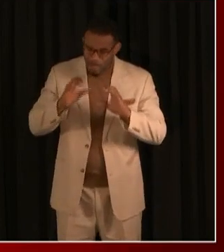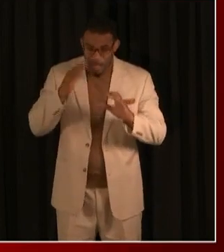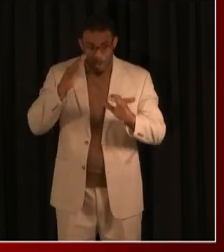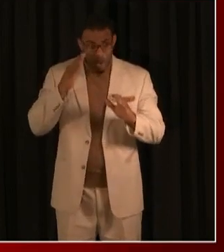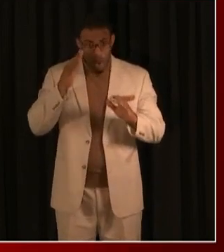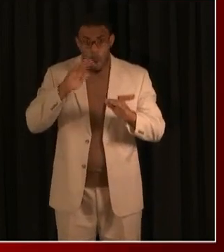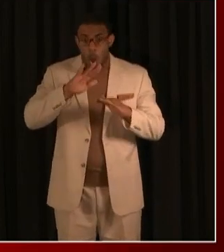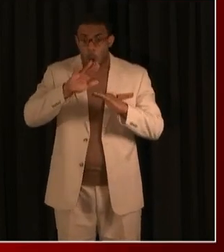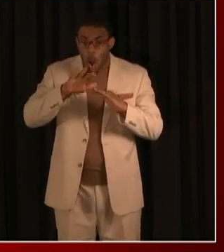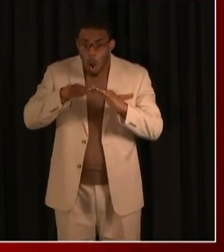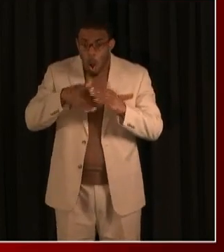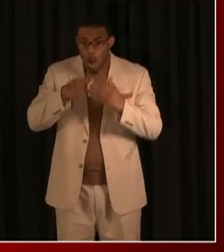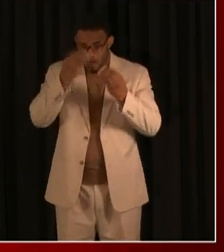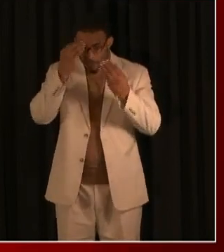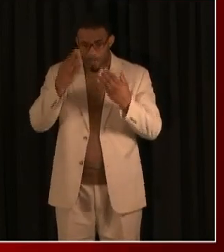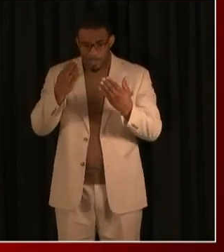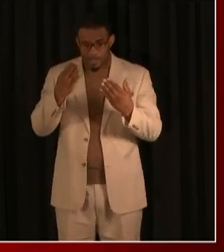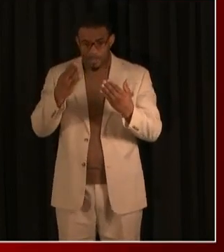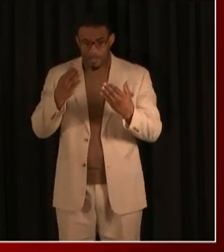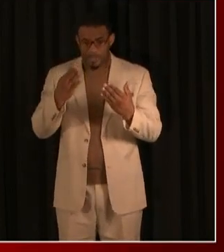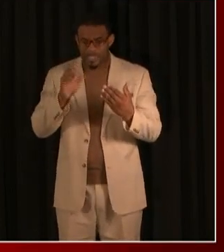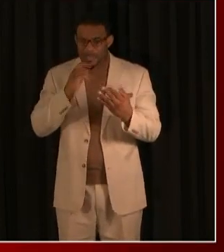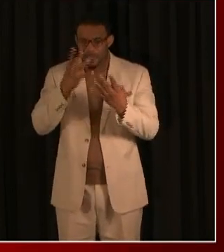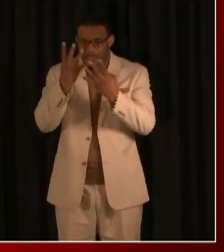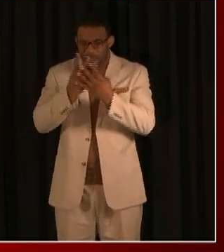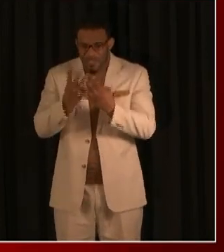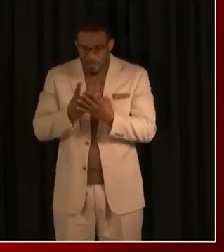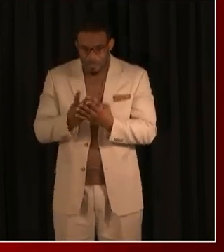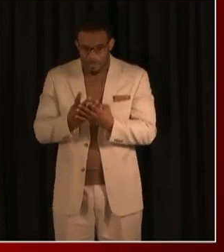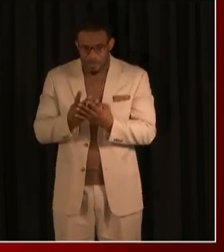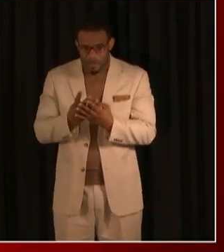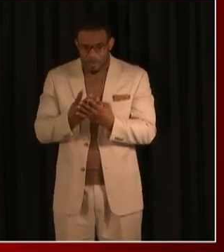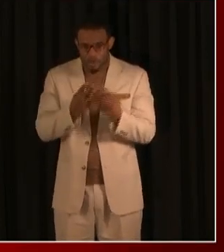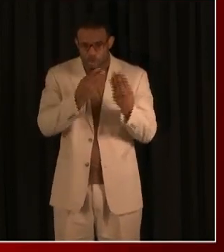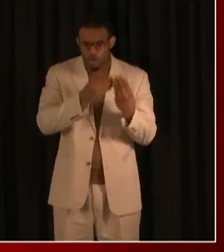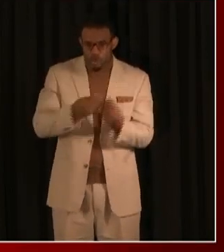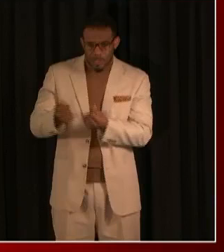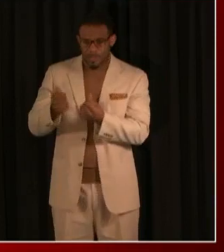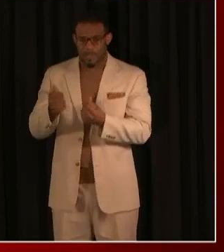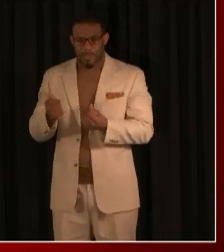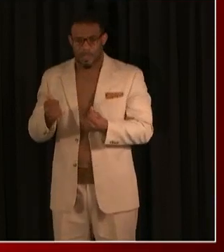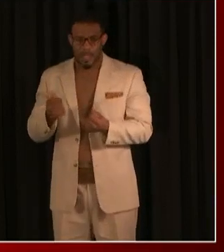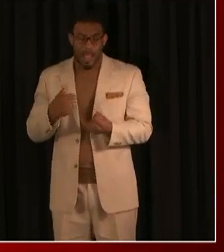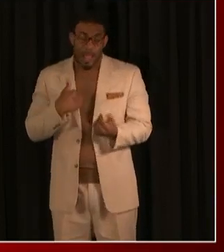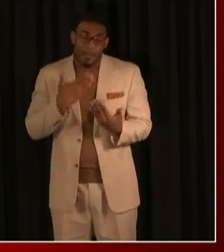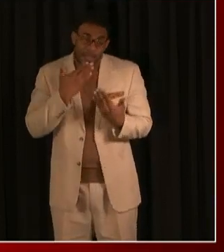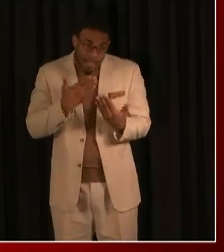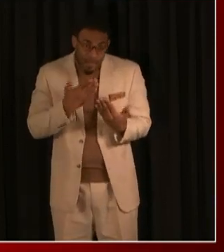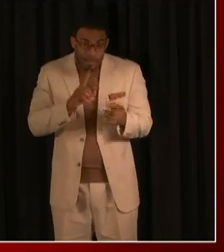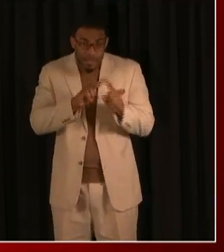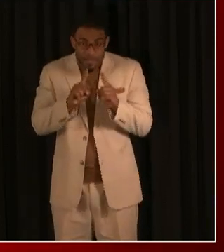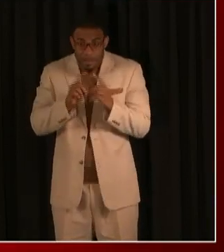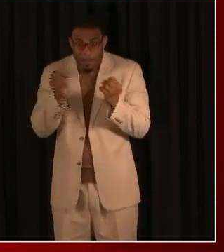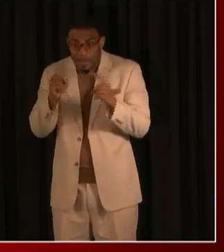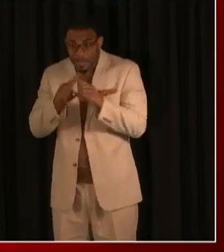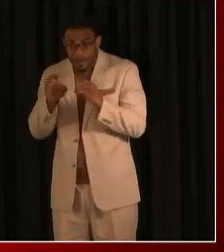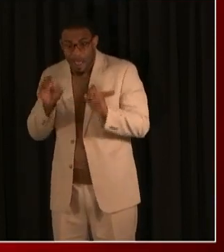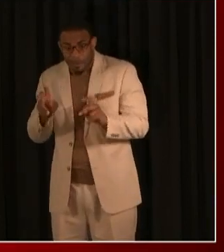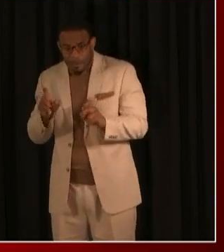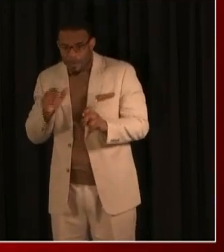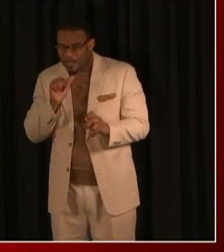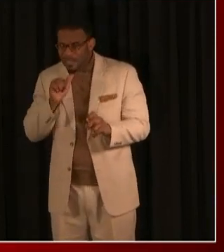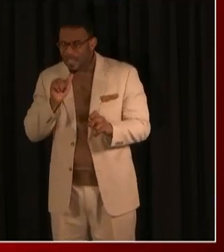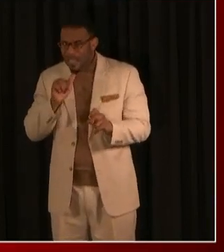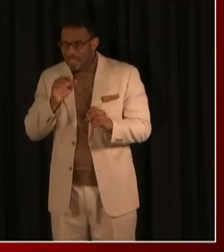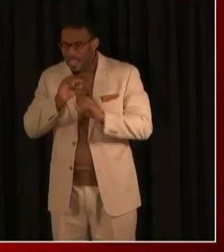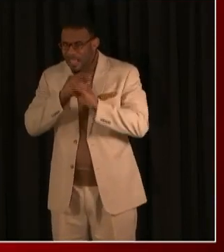the information needs to be filtered, and I'm so grateful for our board for Mocha Anthony Mitchell, because I'm filtering. He's